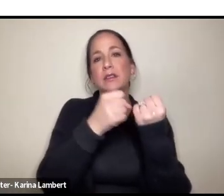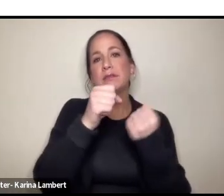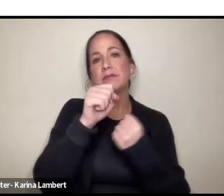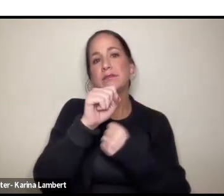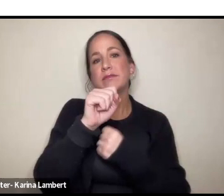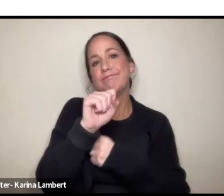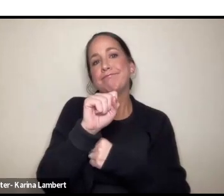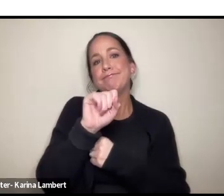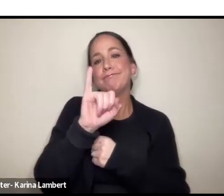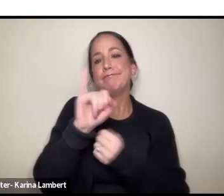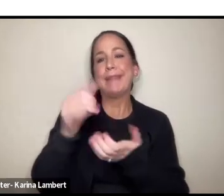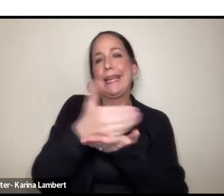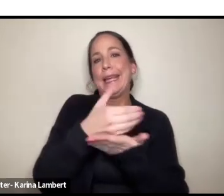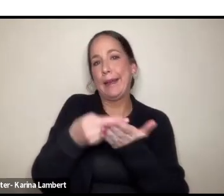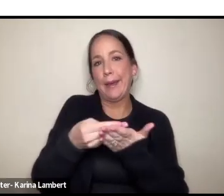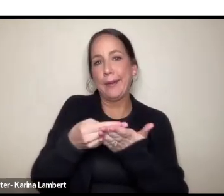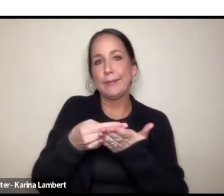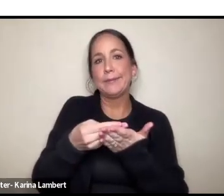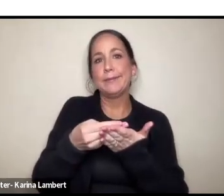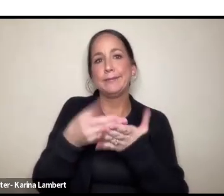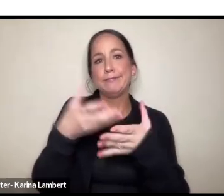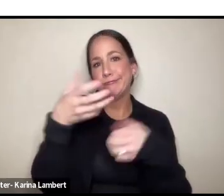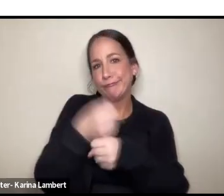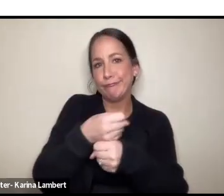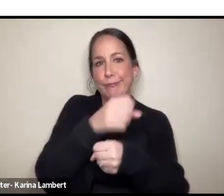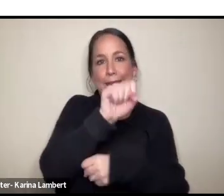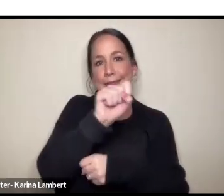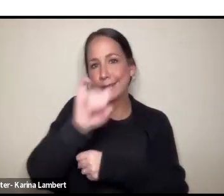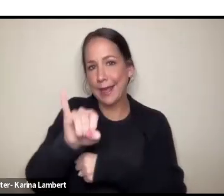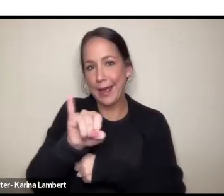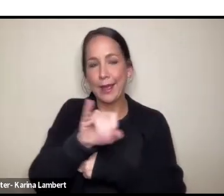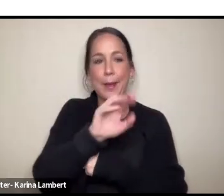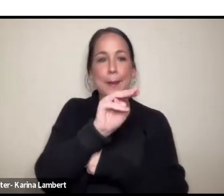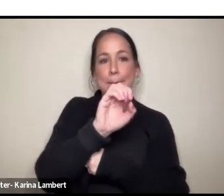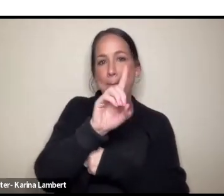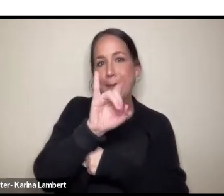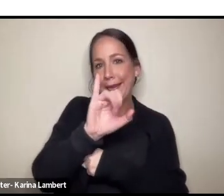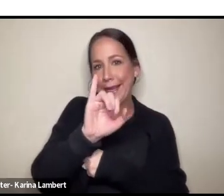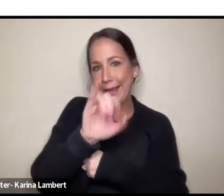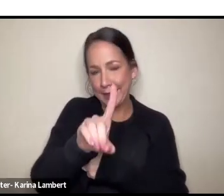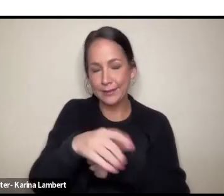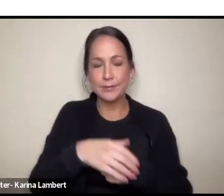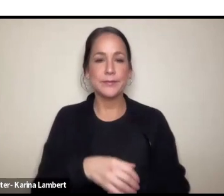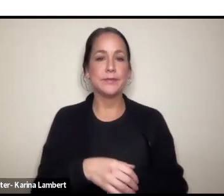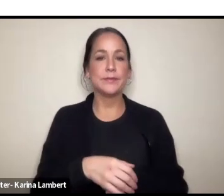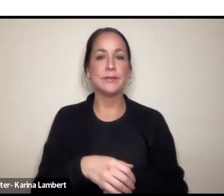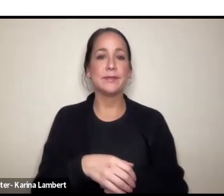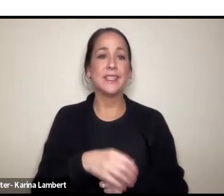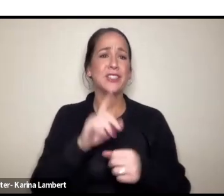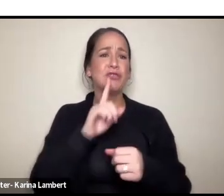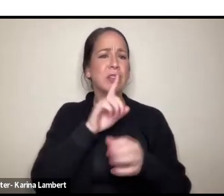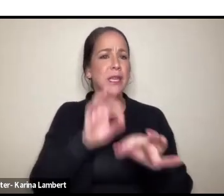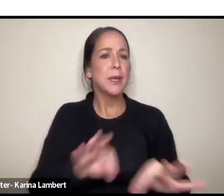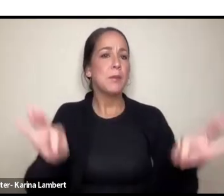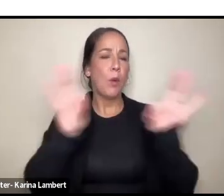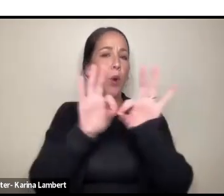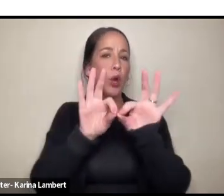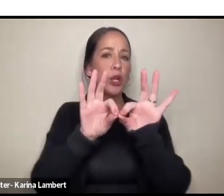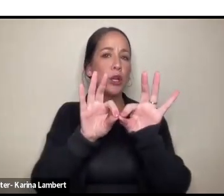Medicaid. And then the other reason it's important for families with loved ones with disabilities to